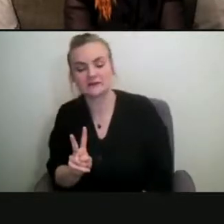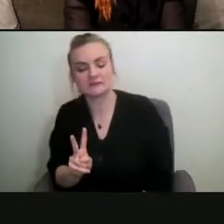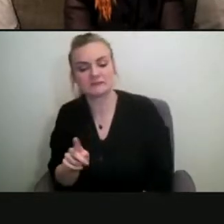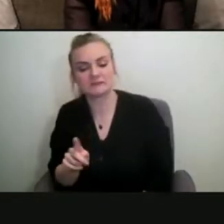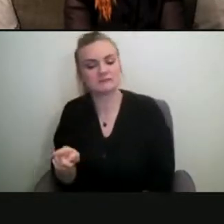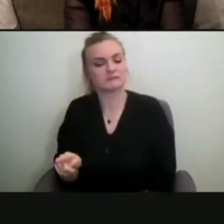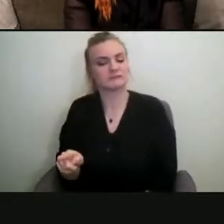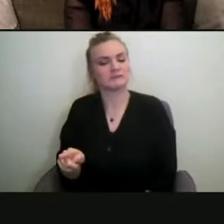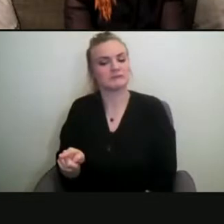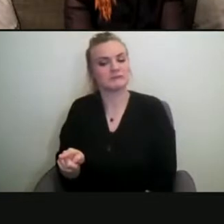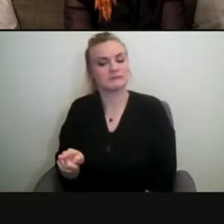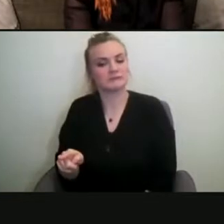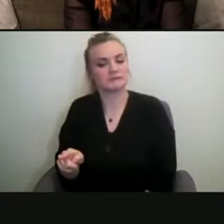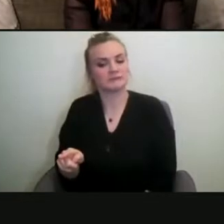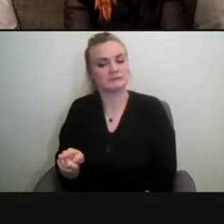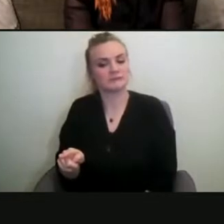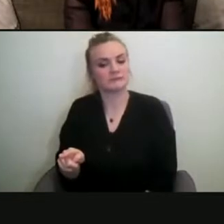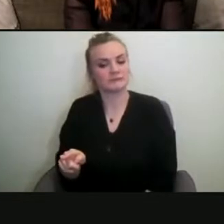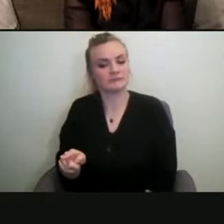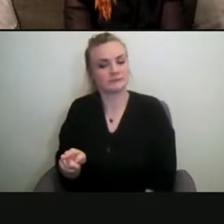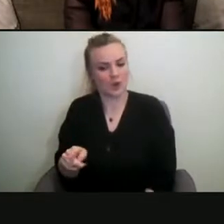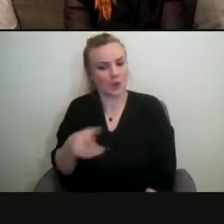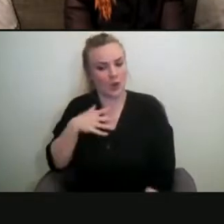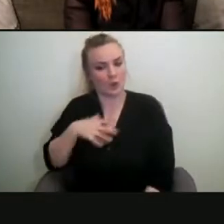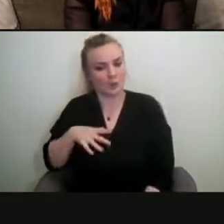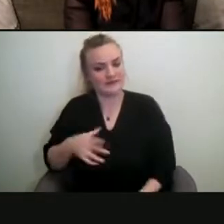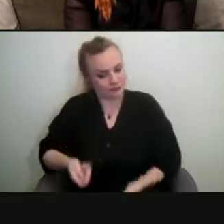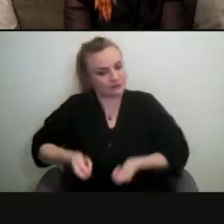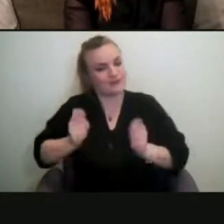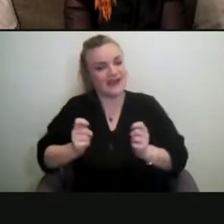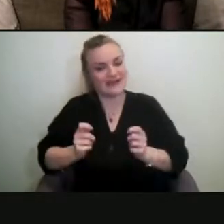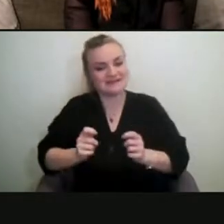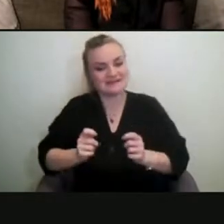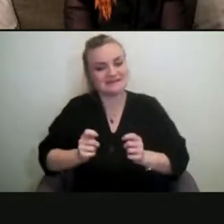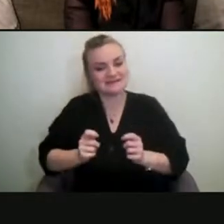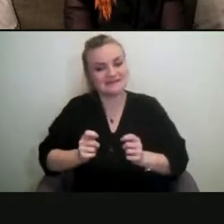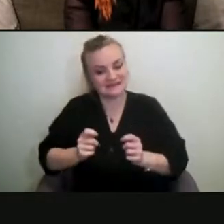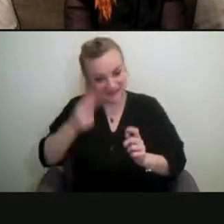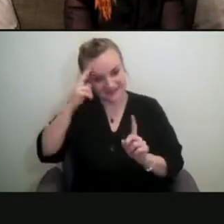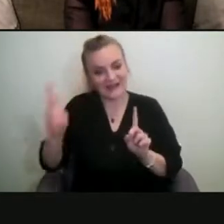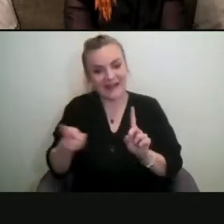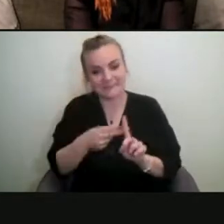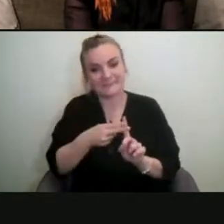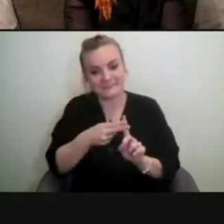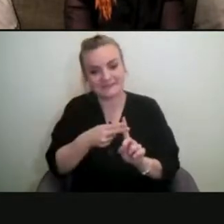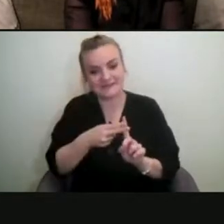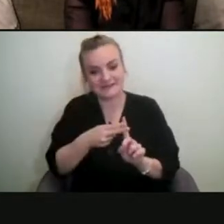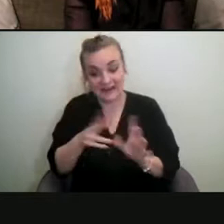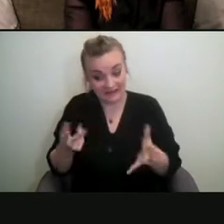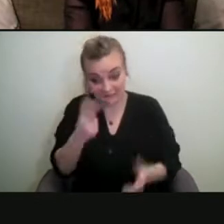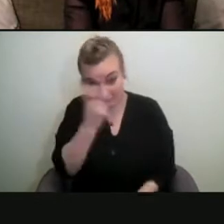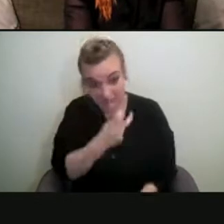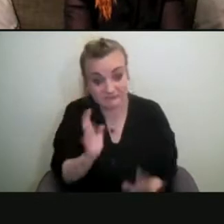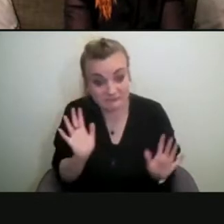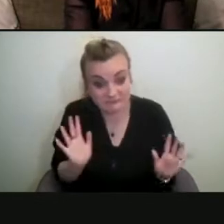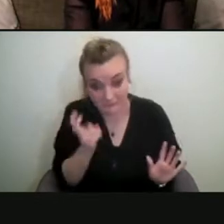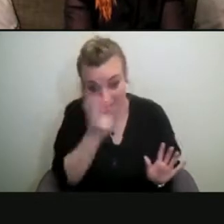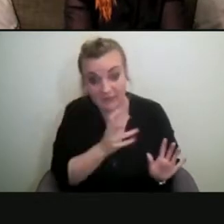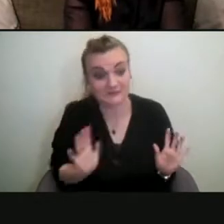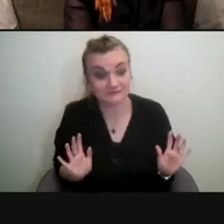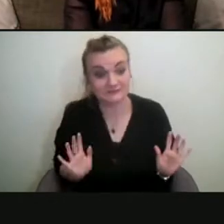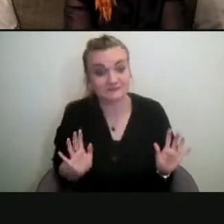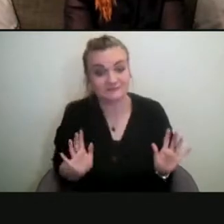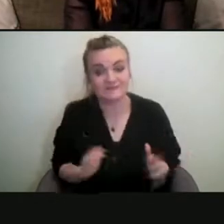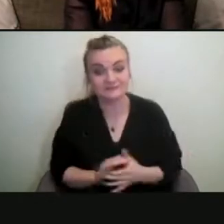call the things for their names. if you are blind, or if you can,